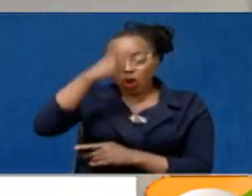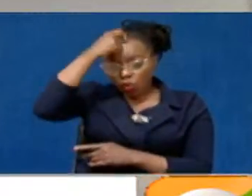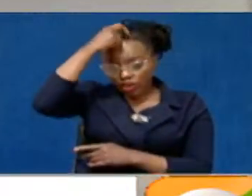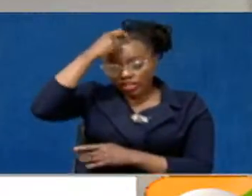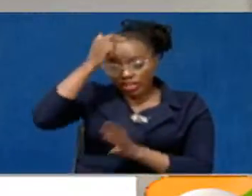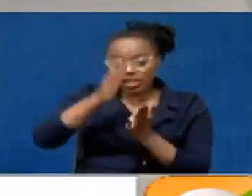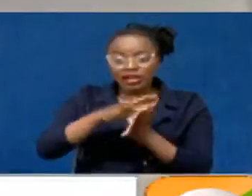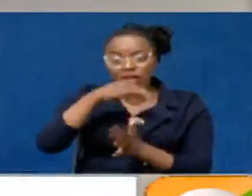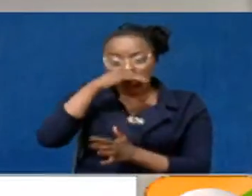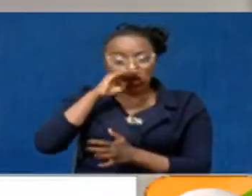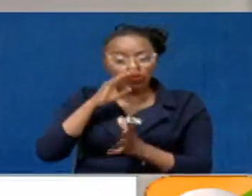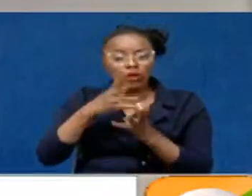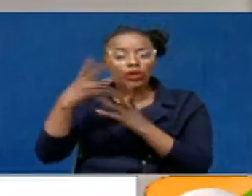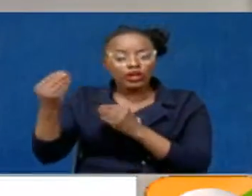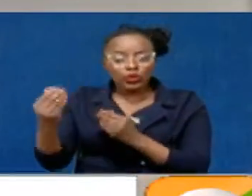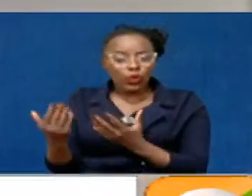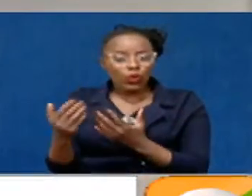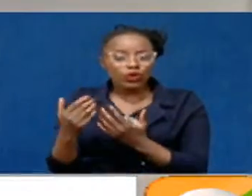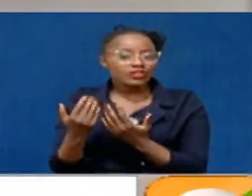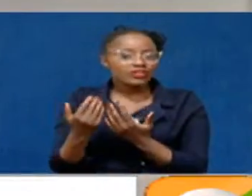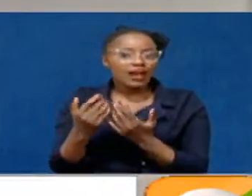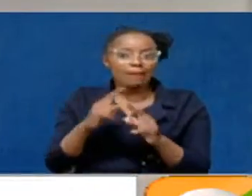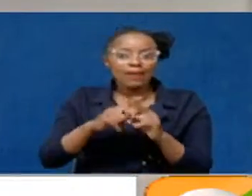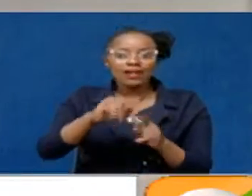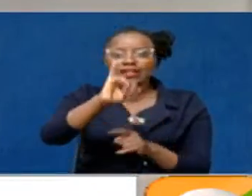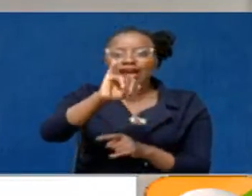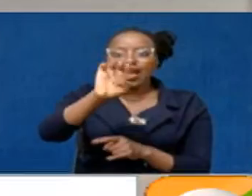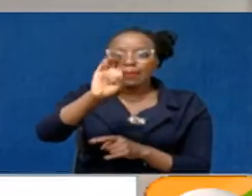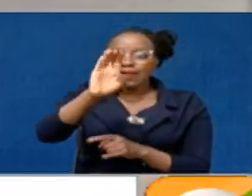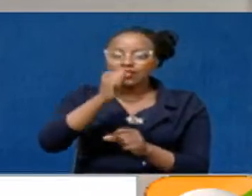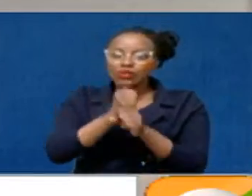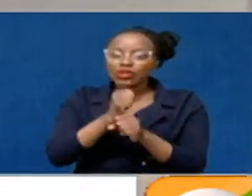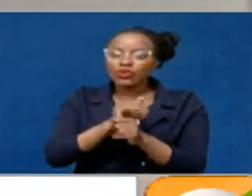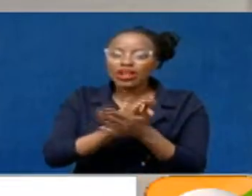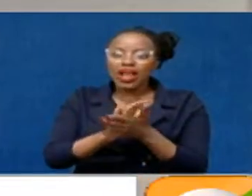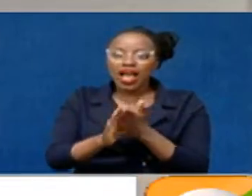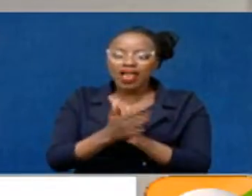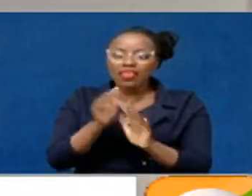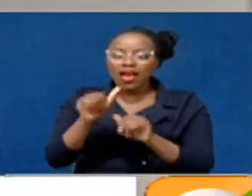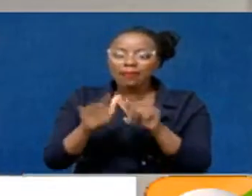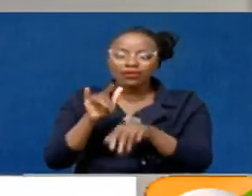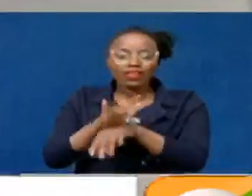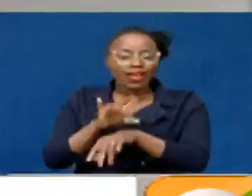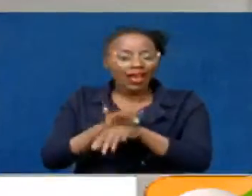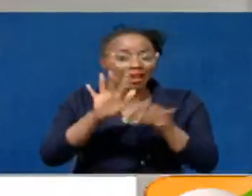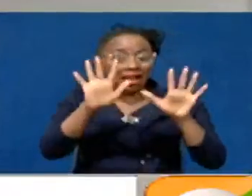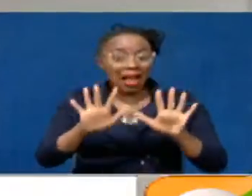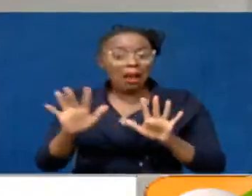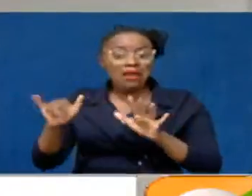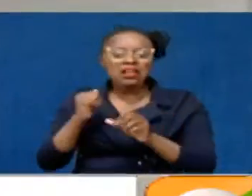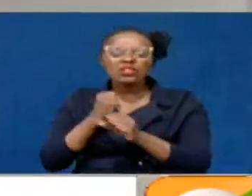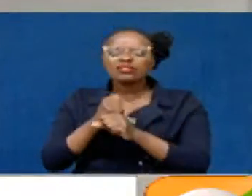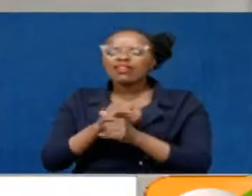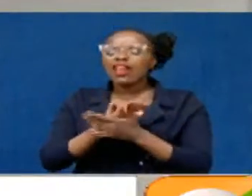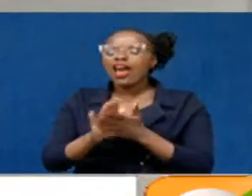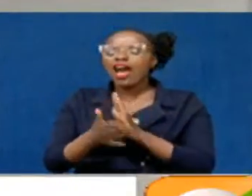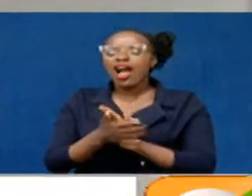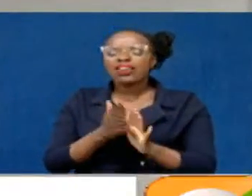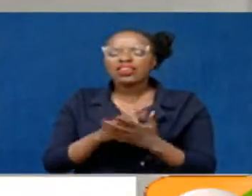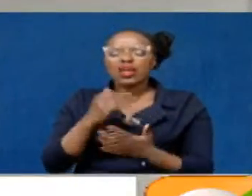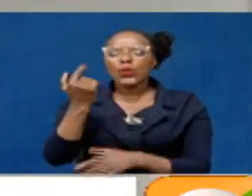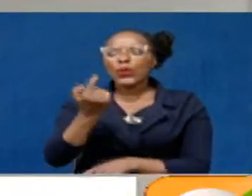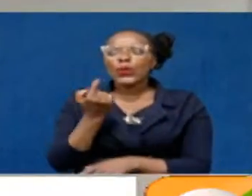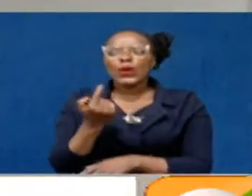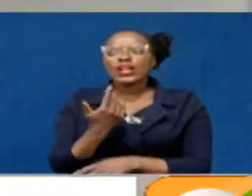Wetangula and Mudavadi will be. But IEBC will do nothing about the early campaigns. Nothing, absolutely nothing. It